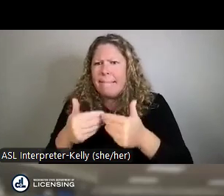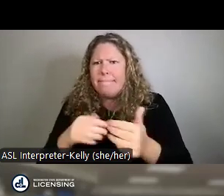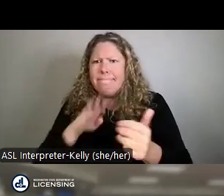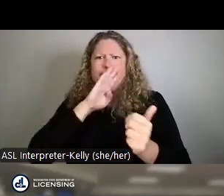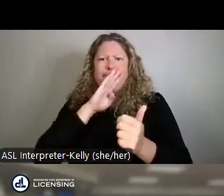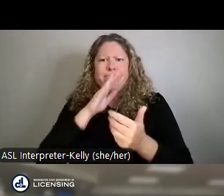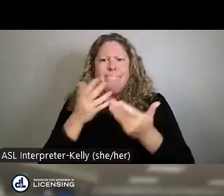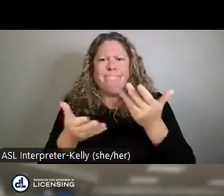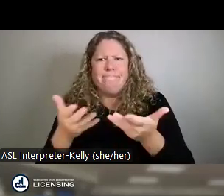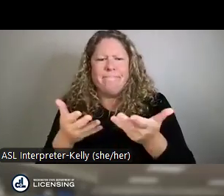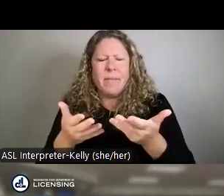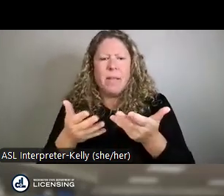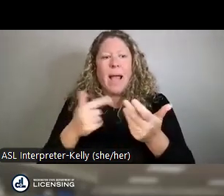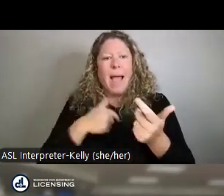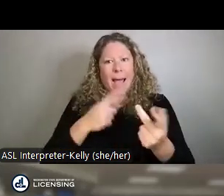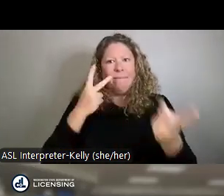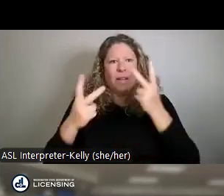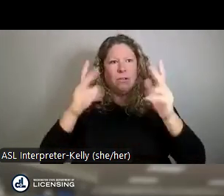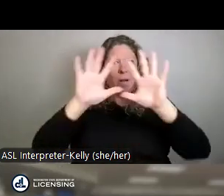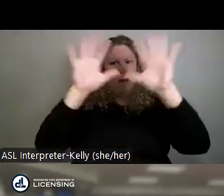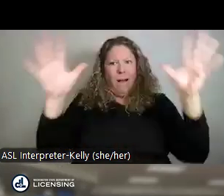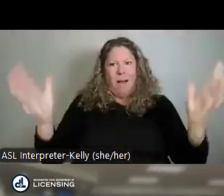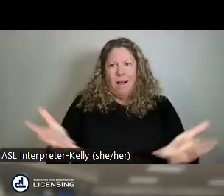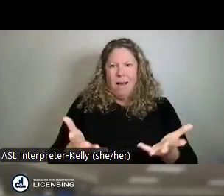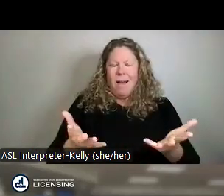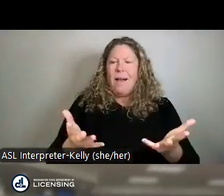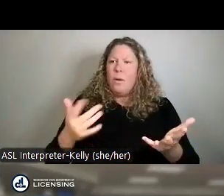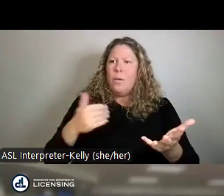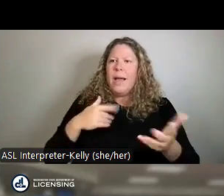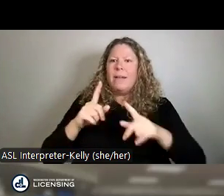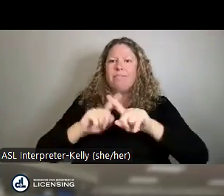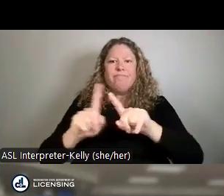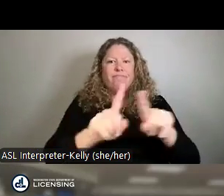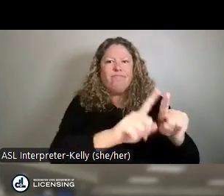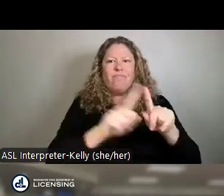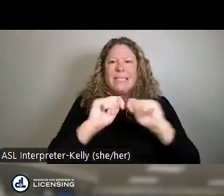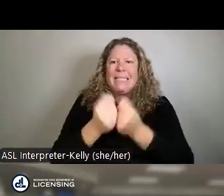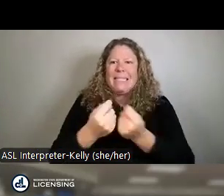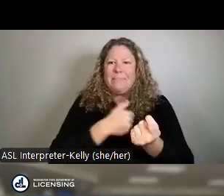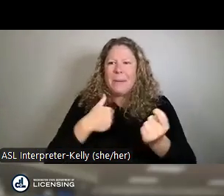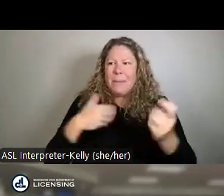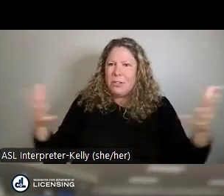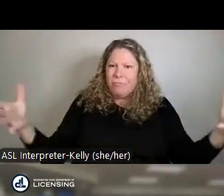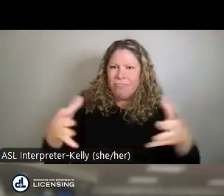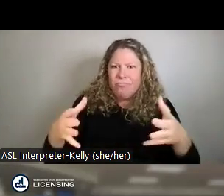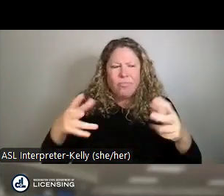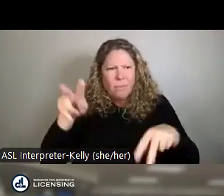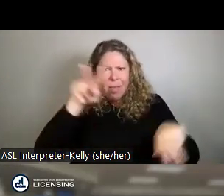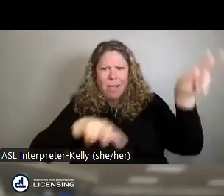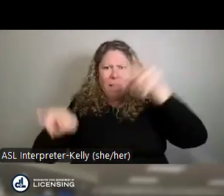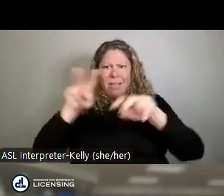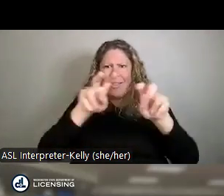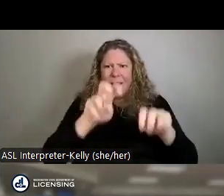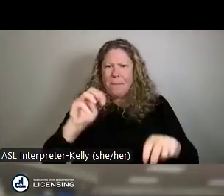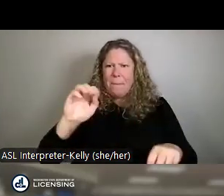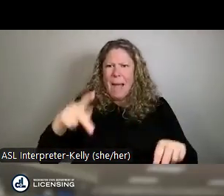that visual, we were able to meet with our cross-functional team, and looking at that together, we generated a lot of